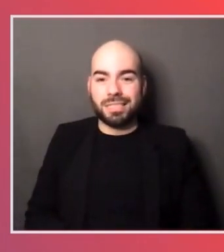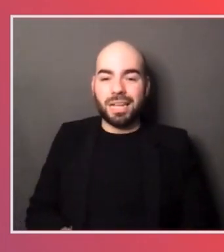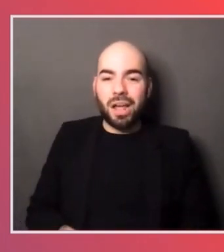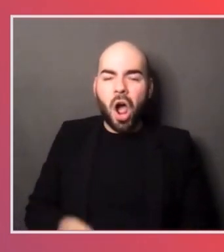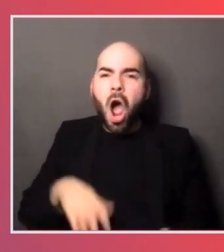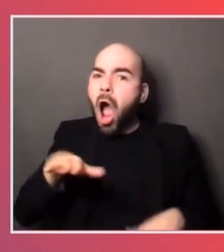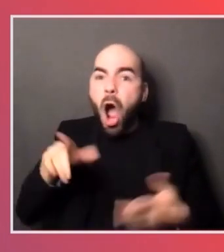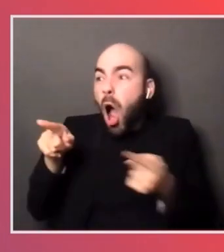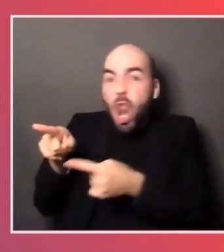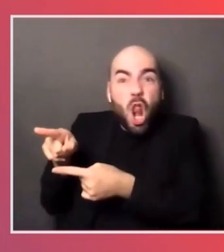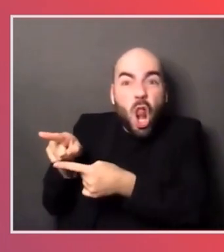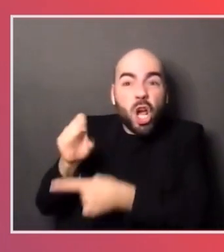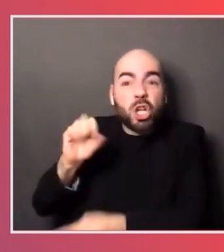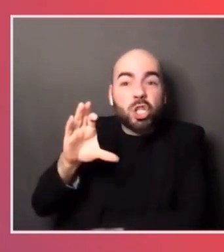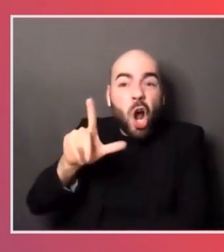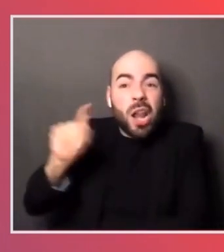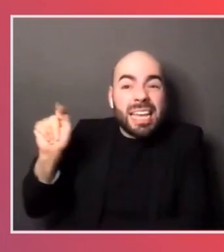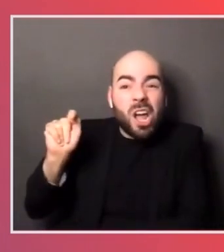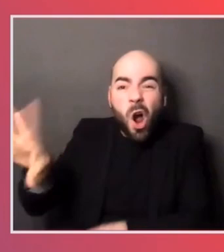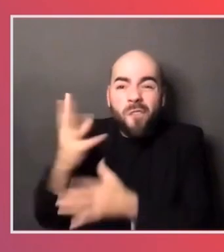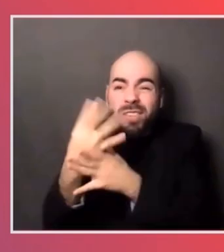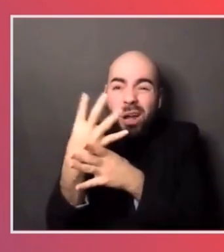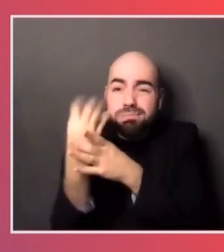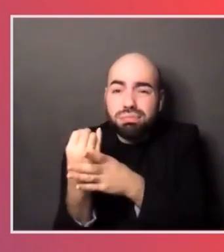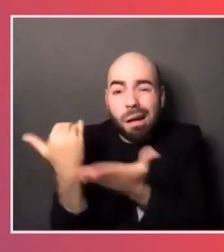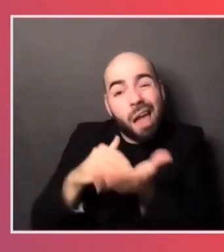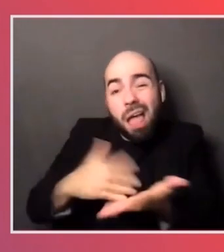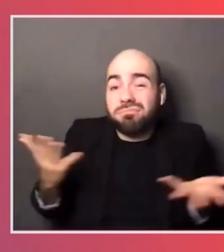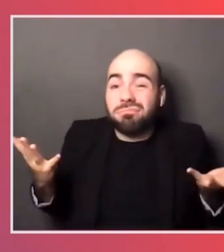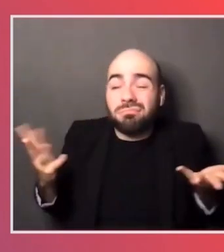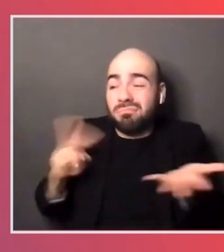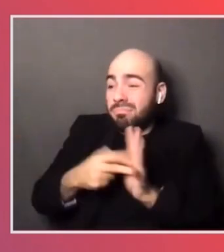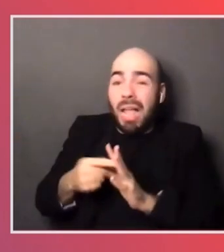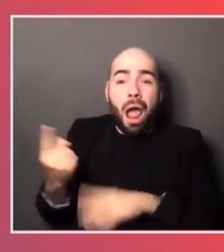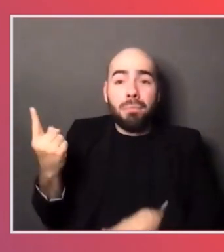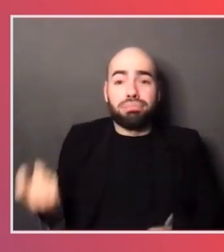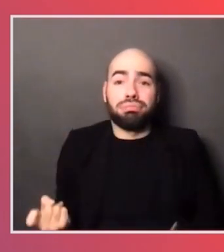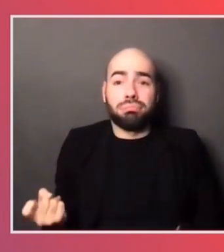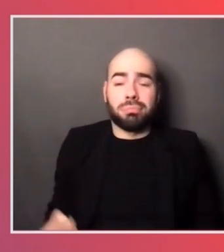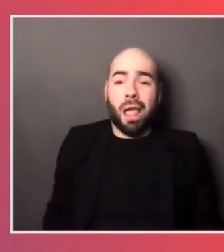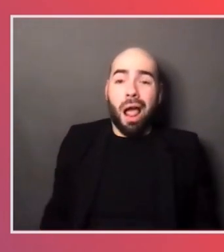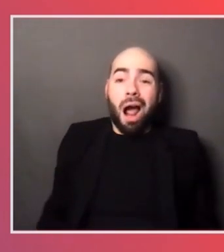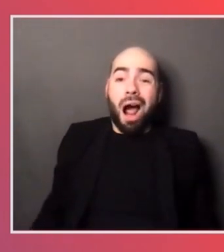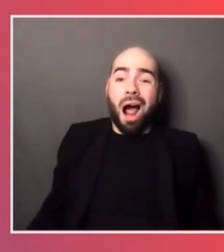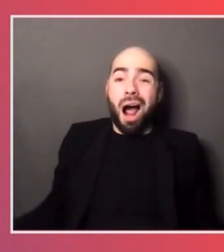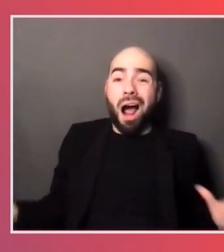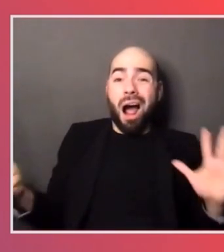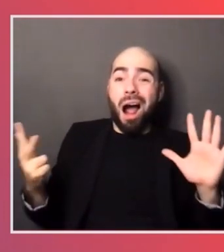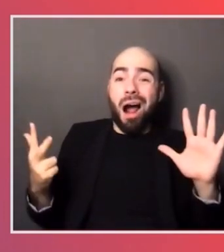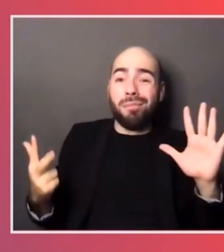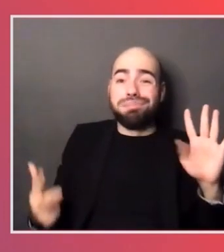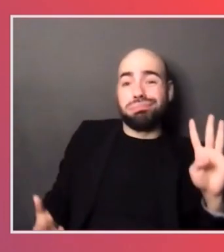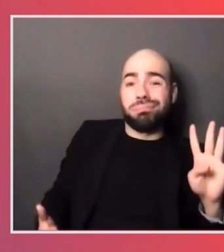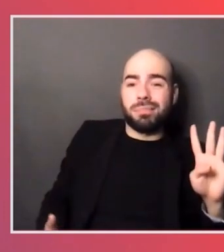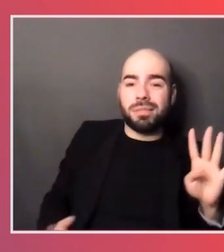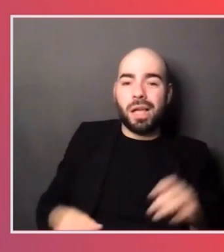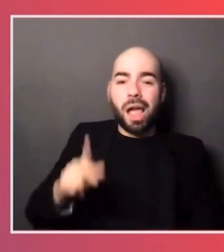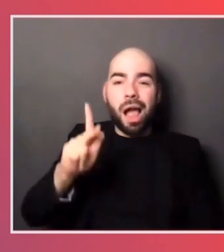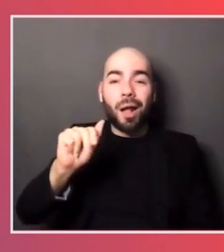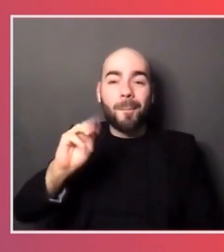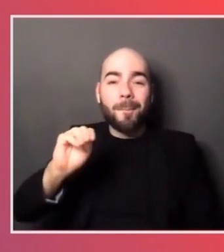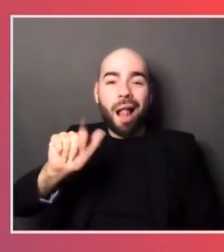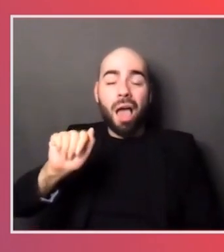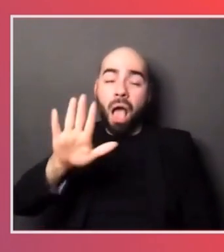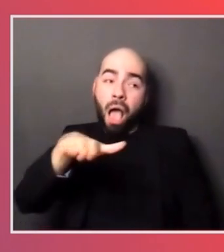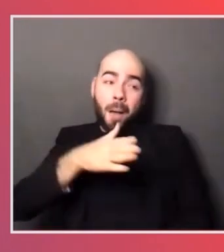Scarlett. Don't have her. And we have a little Jersey. My husband is from Jersey. My husband and Doug, who you just saw, the love of my